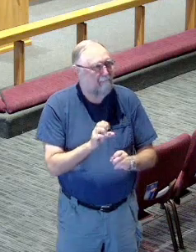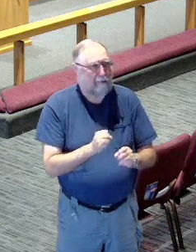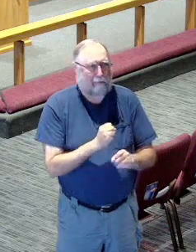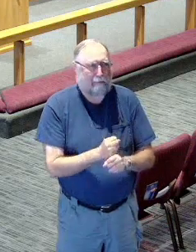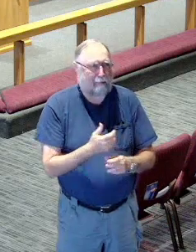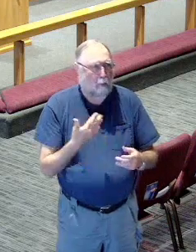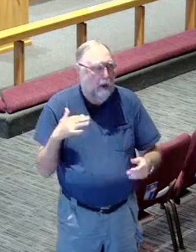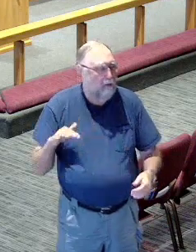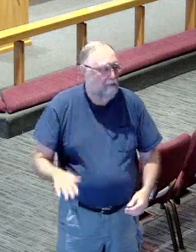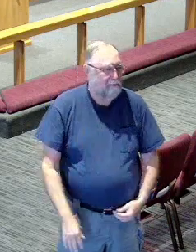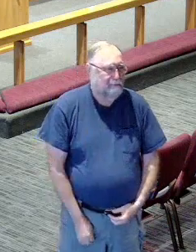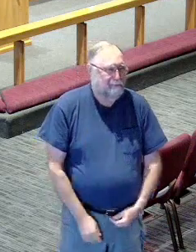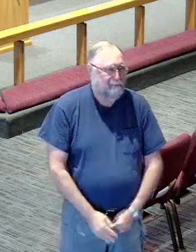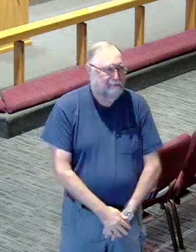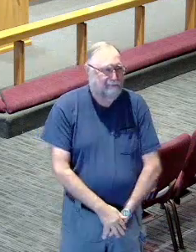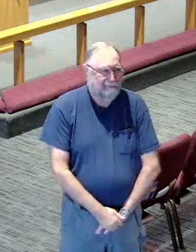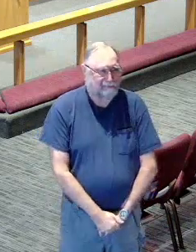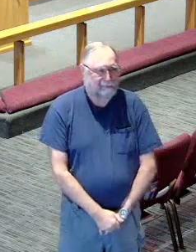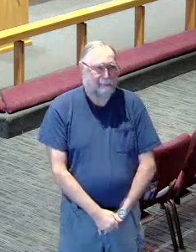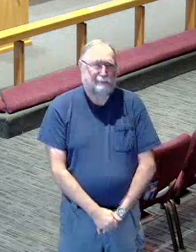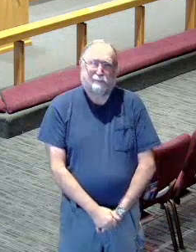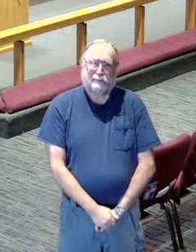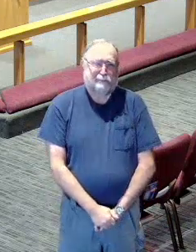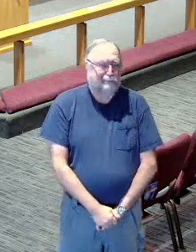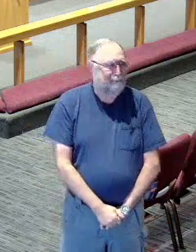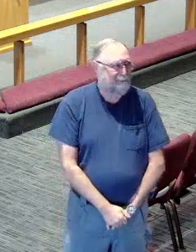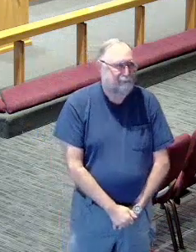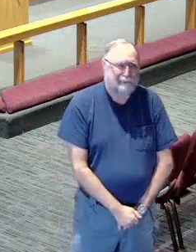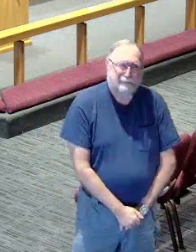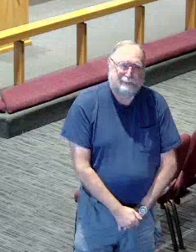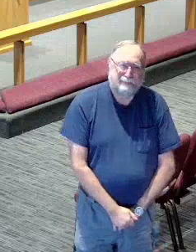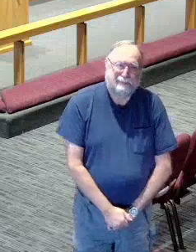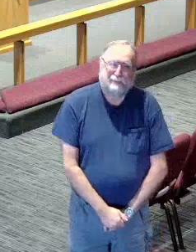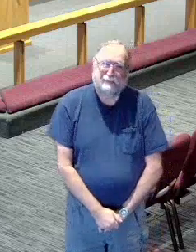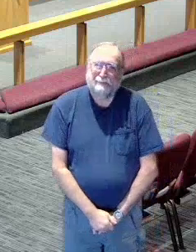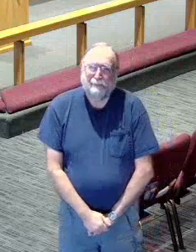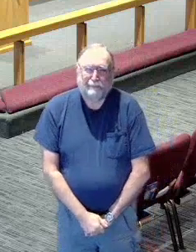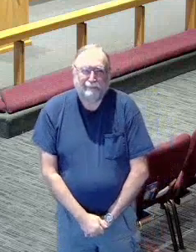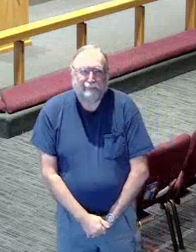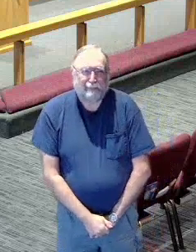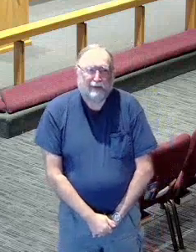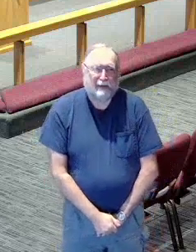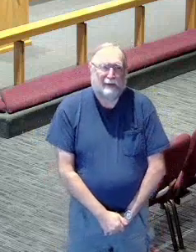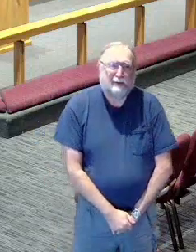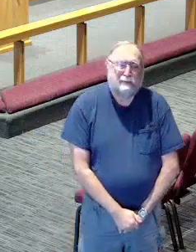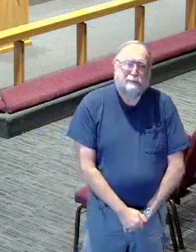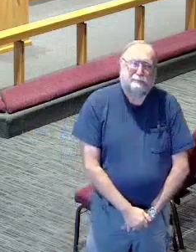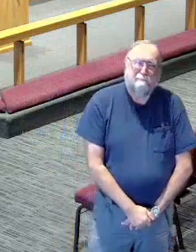Thank you.